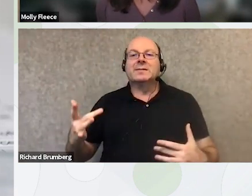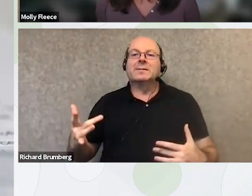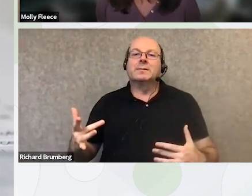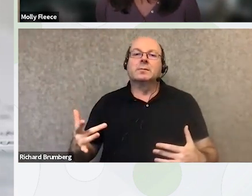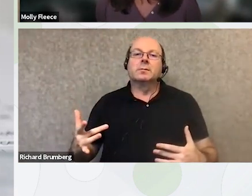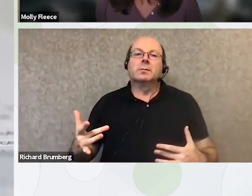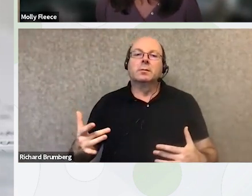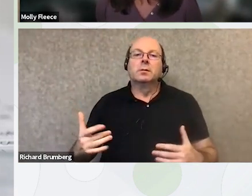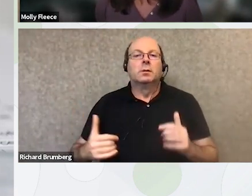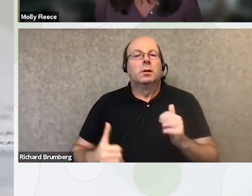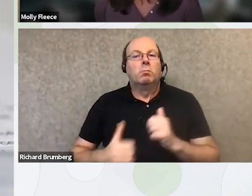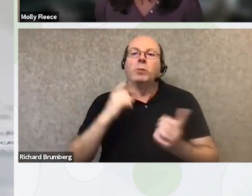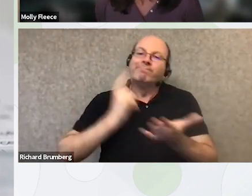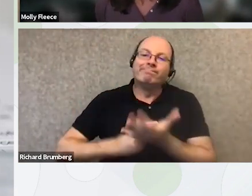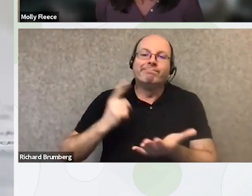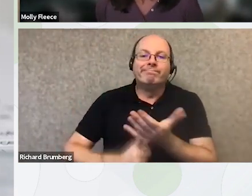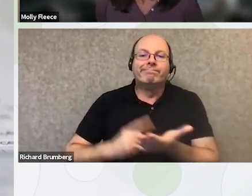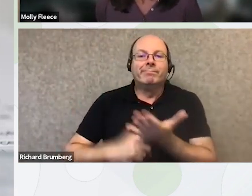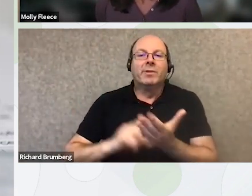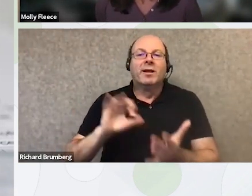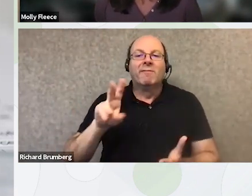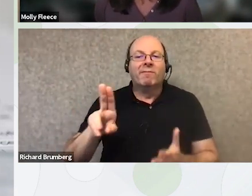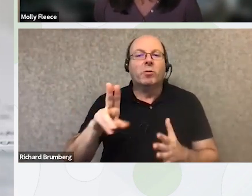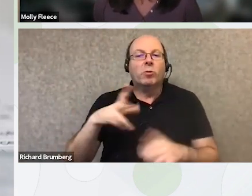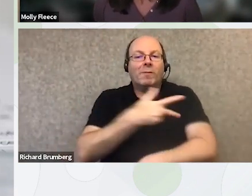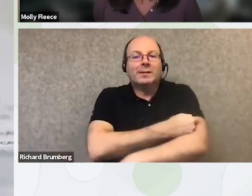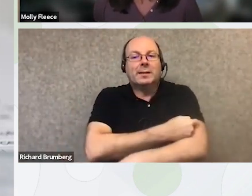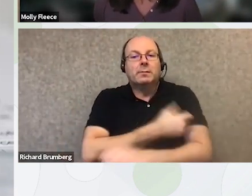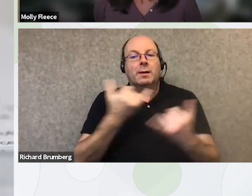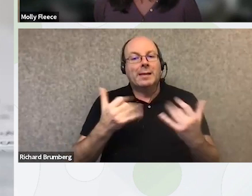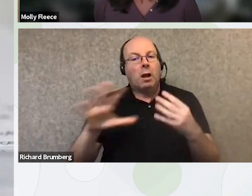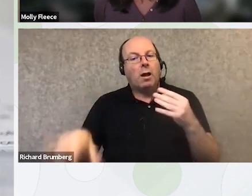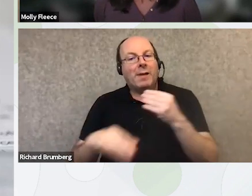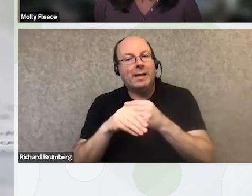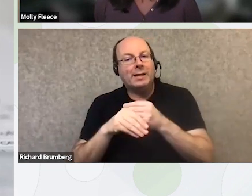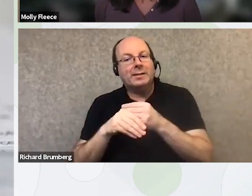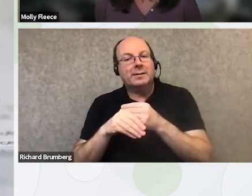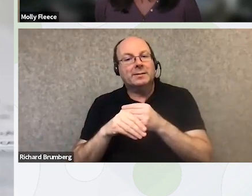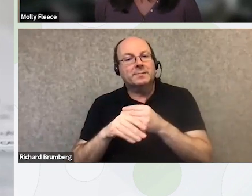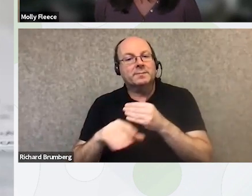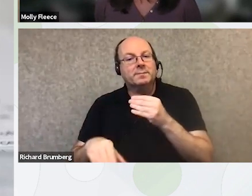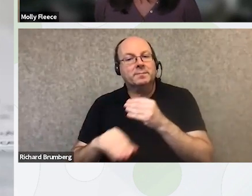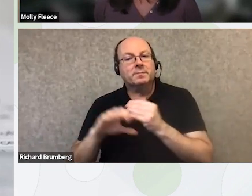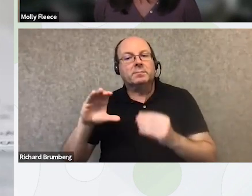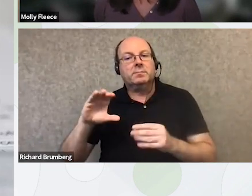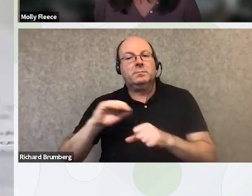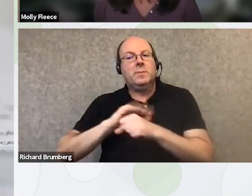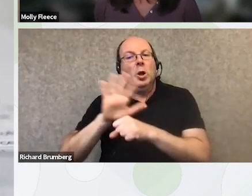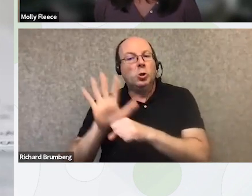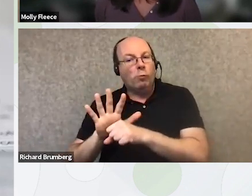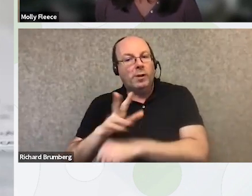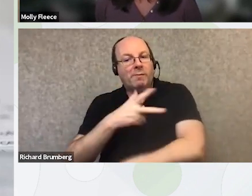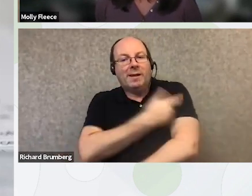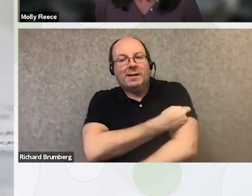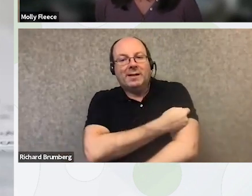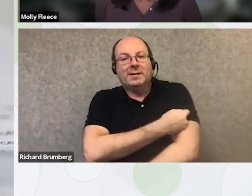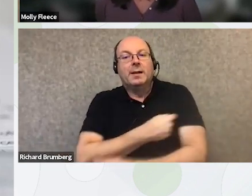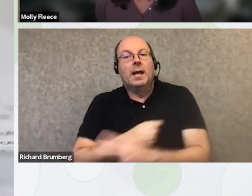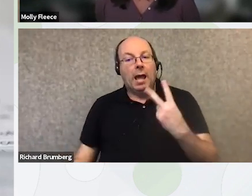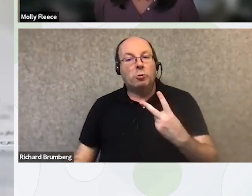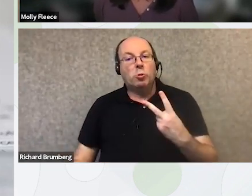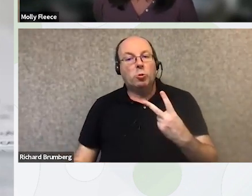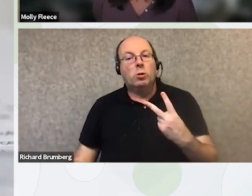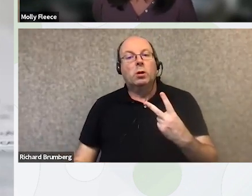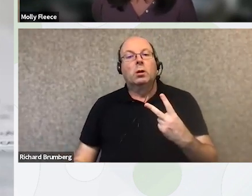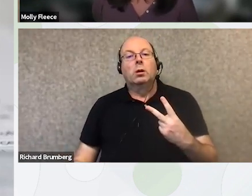time talking about the flu vaccine. In the past couple of years, I have added the COVID vaccine, so then there are 2, and